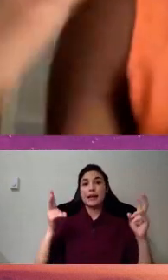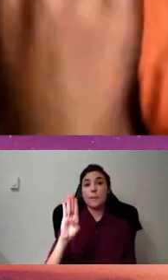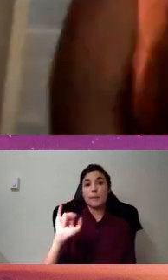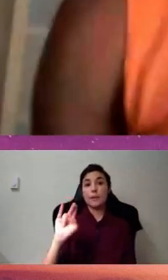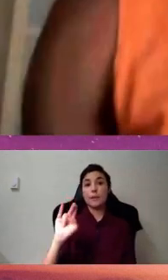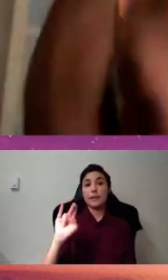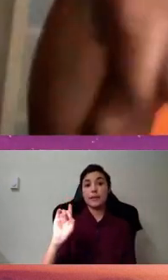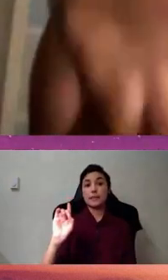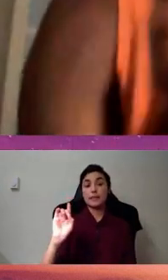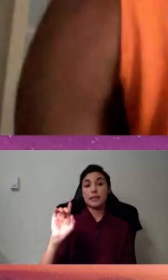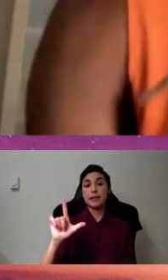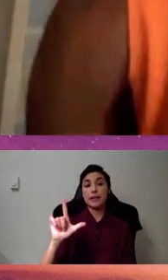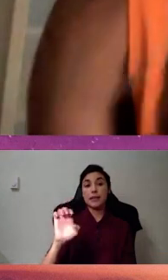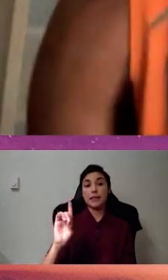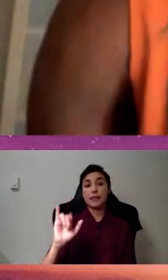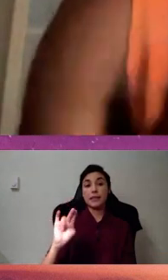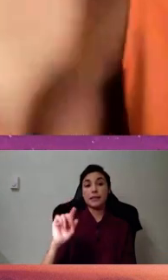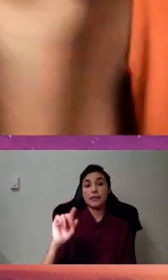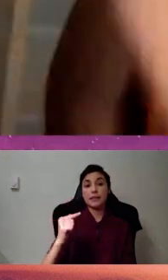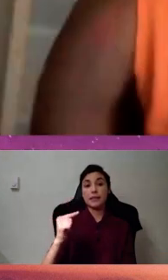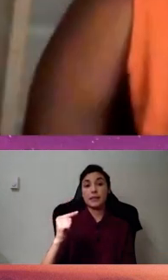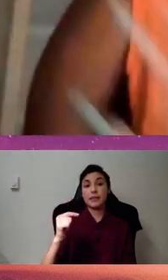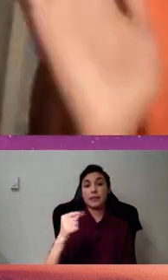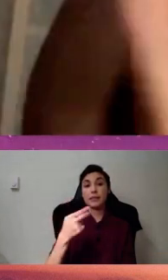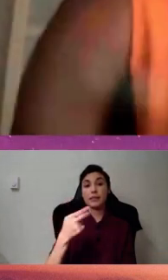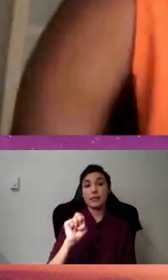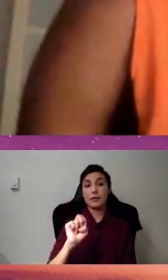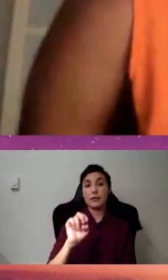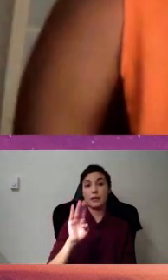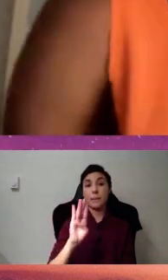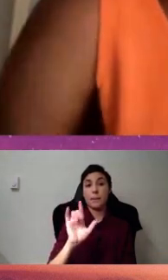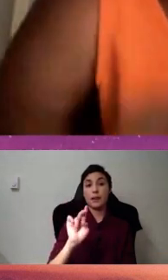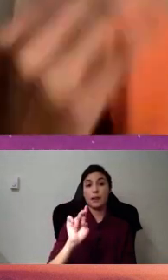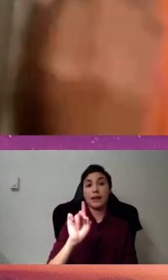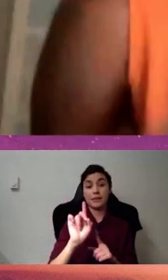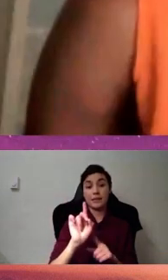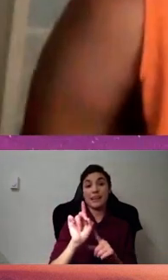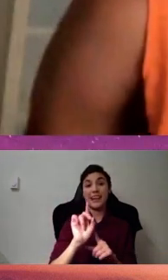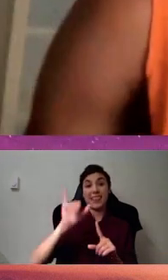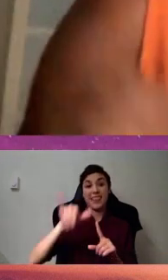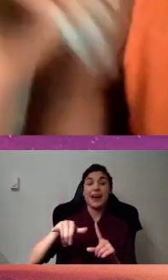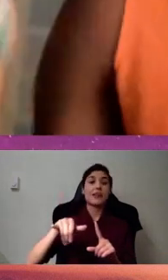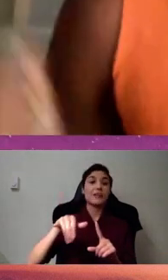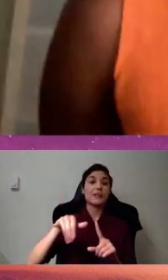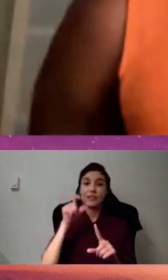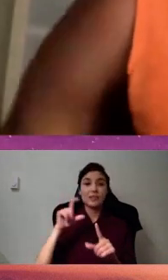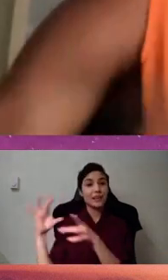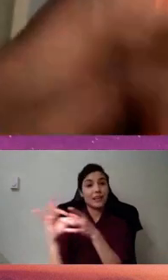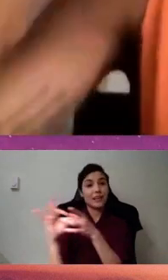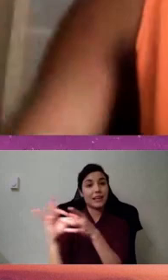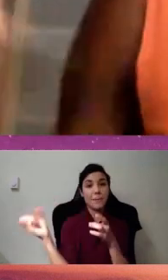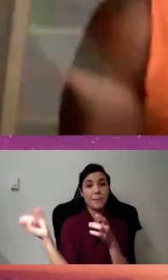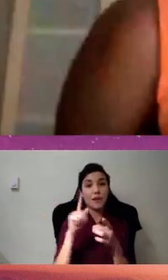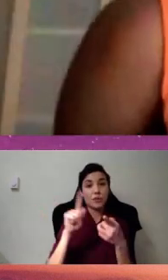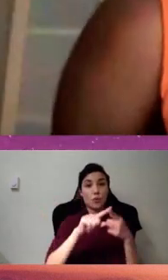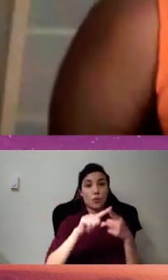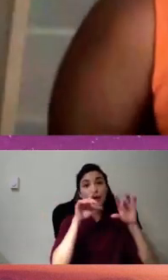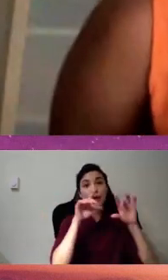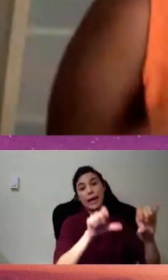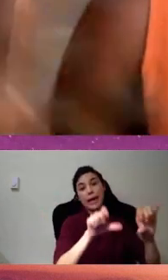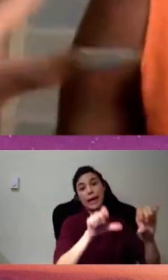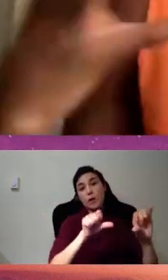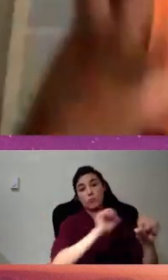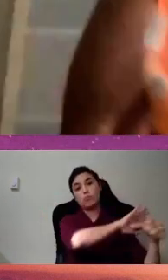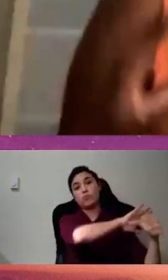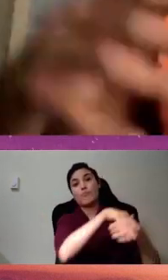knowledge. We love our blind elders. Thank you, Malcolm, for saying that. Absolutely. We love our blind elders and our blind communities, and any communities as